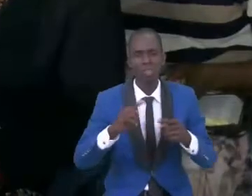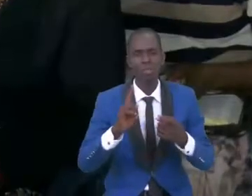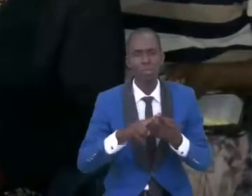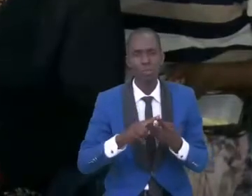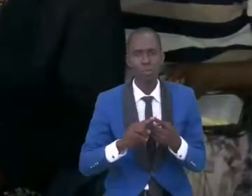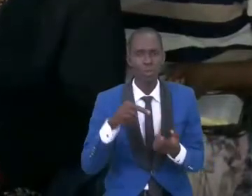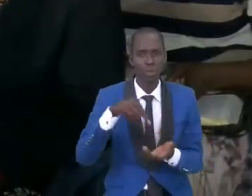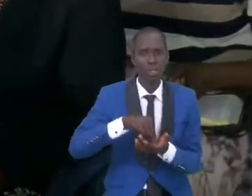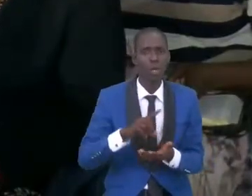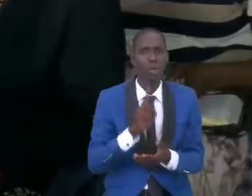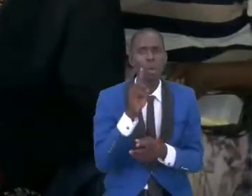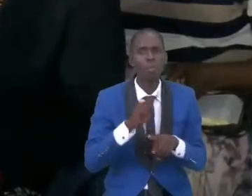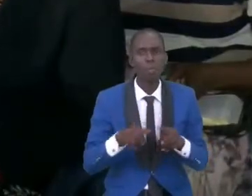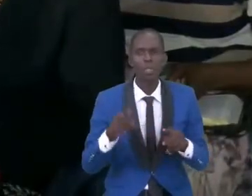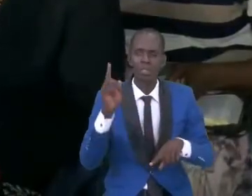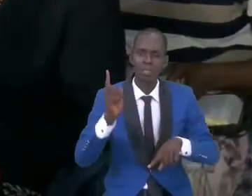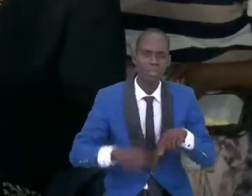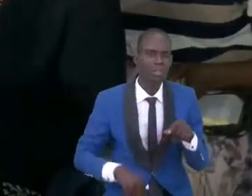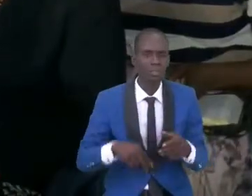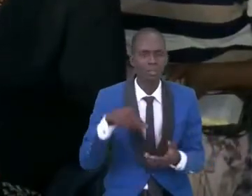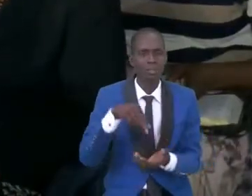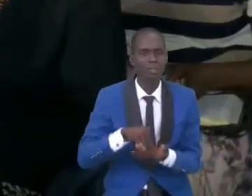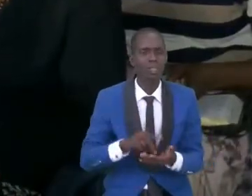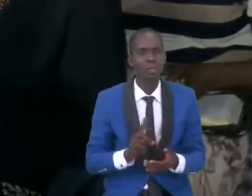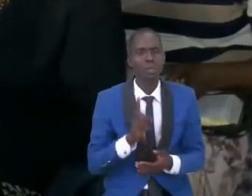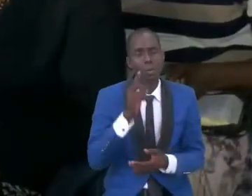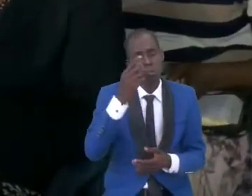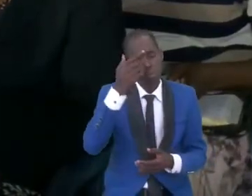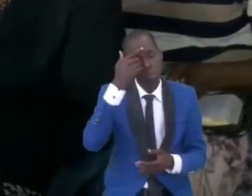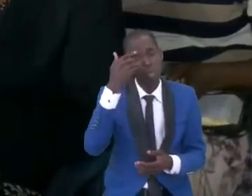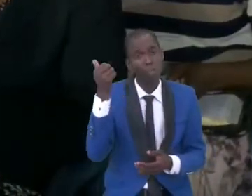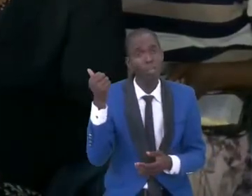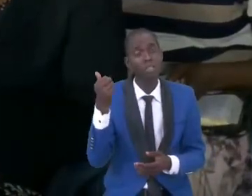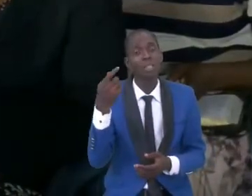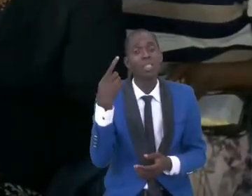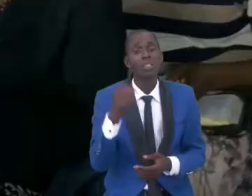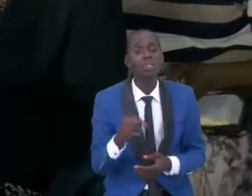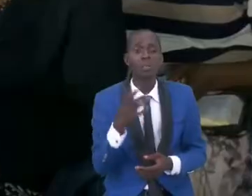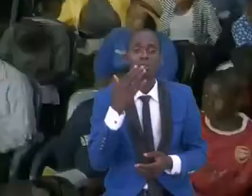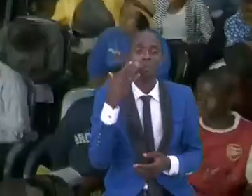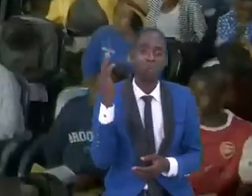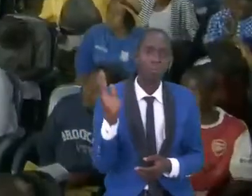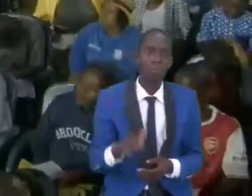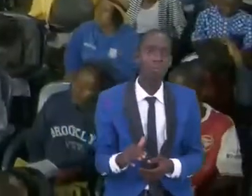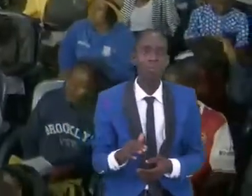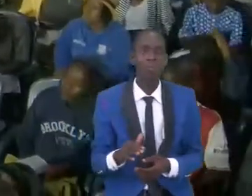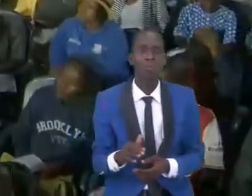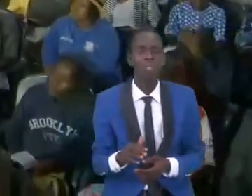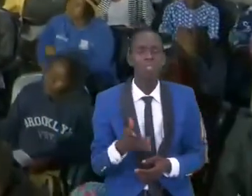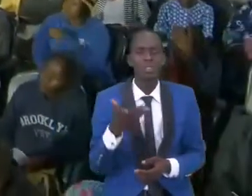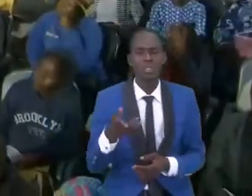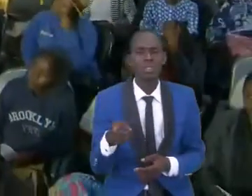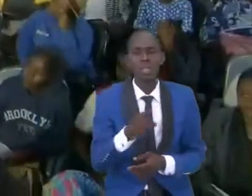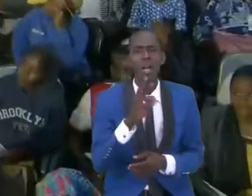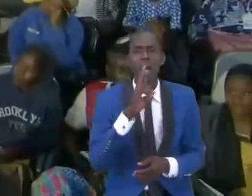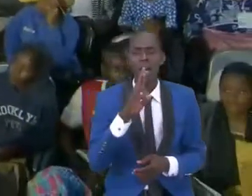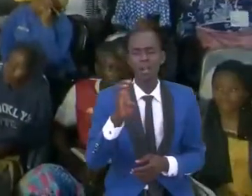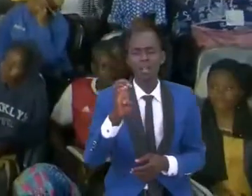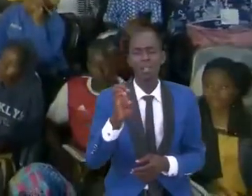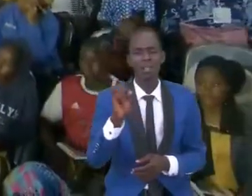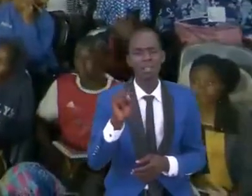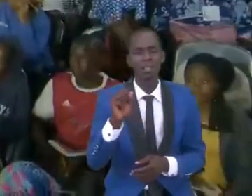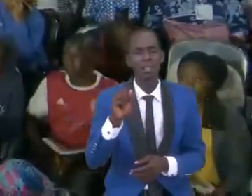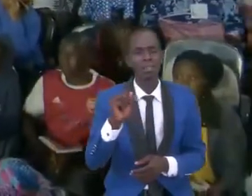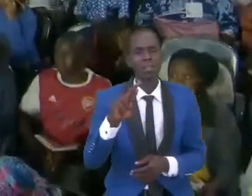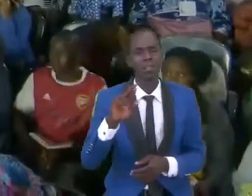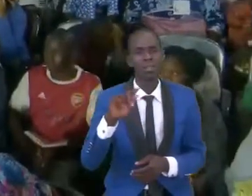they cannot be upright because the wicked, they are estranged from the womb. They